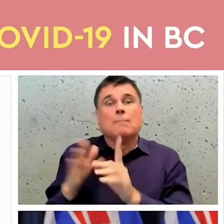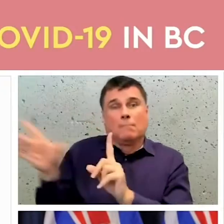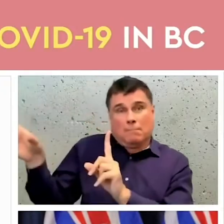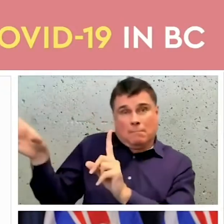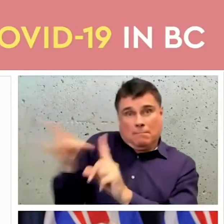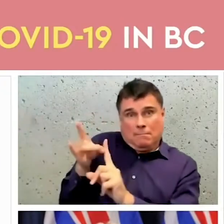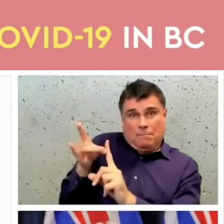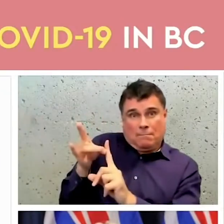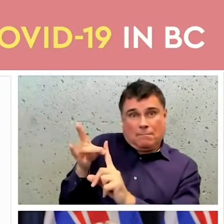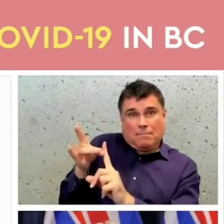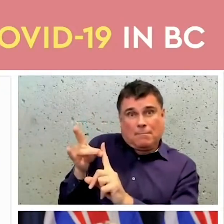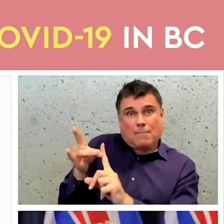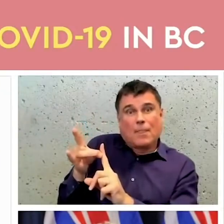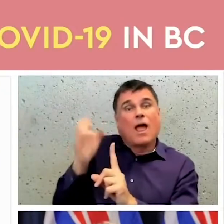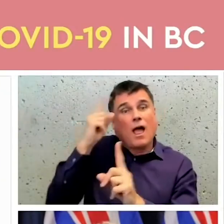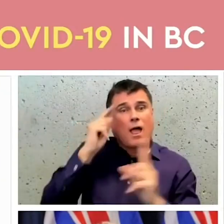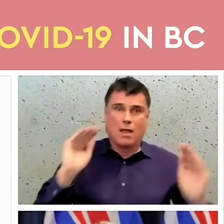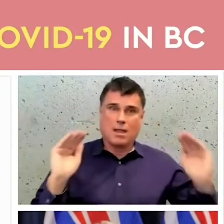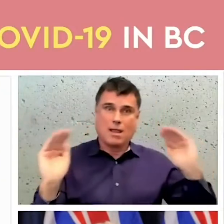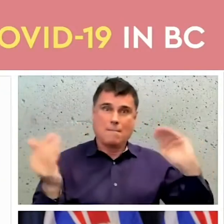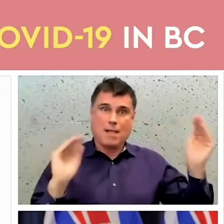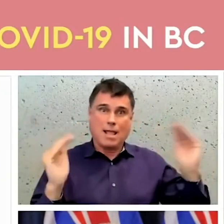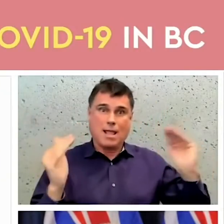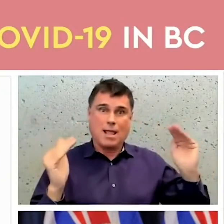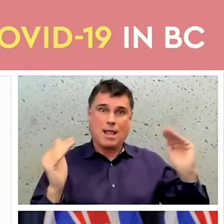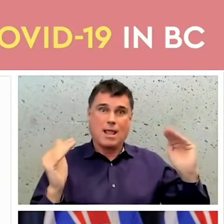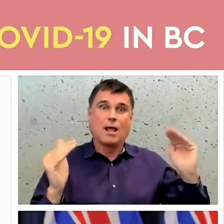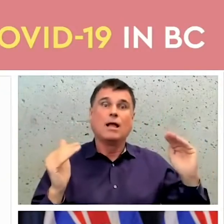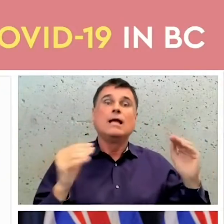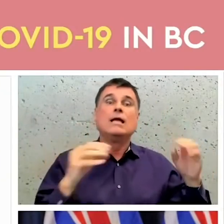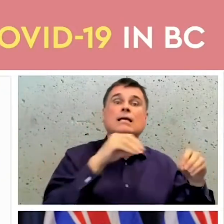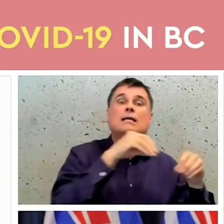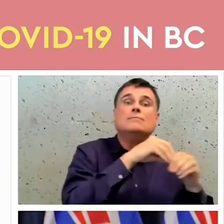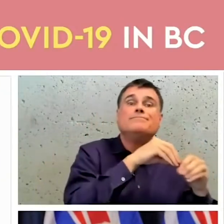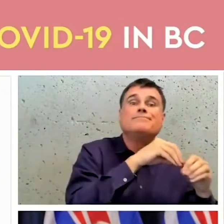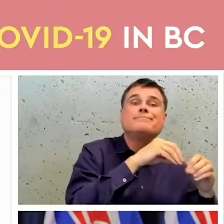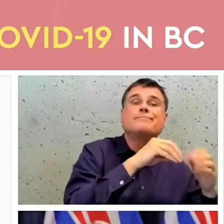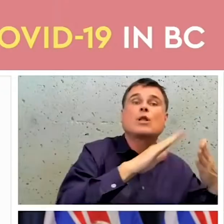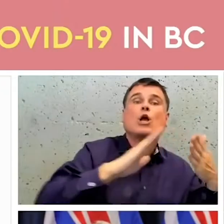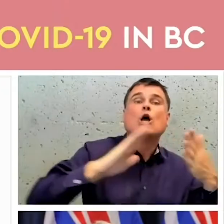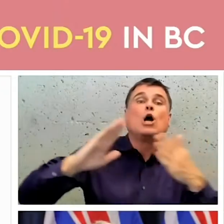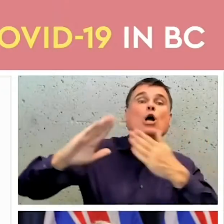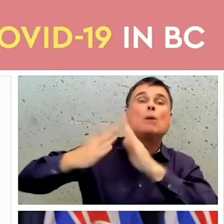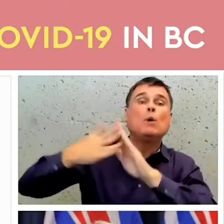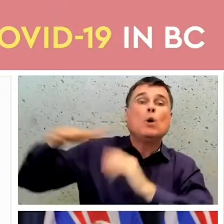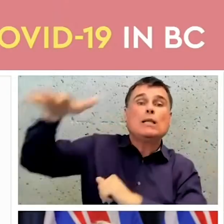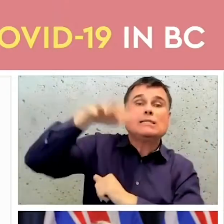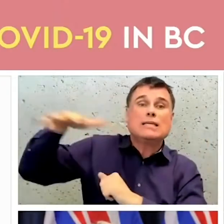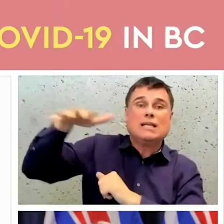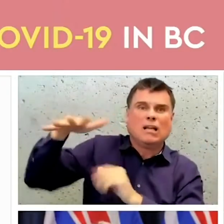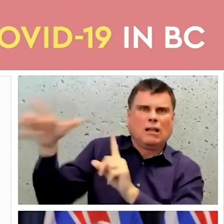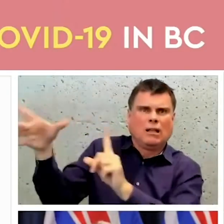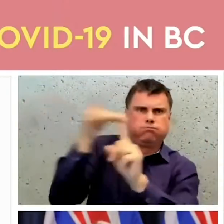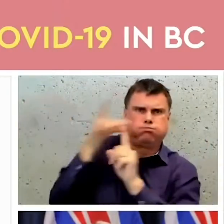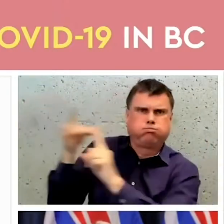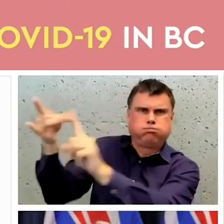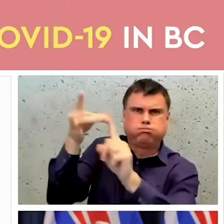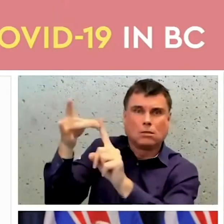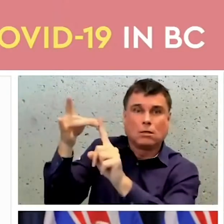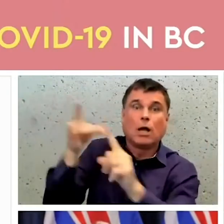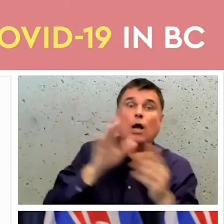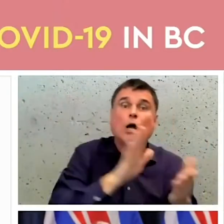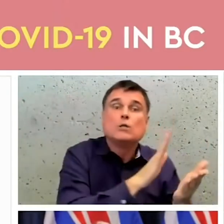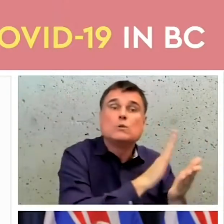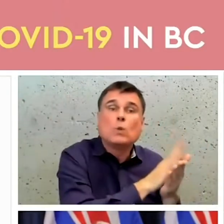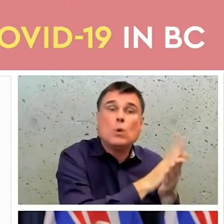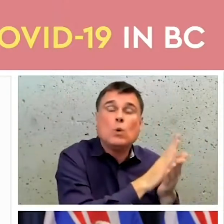community, not necessarily reflecting of risk within the school environment. So a cluster is when we have 2 or more cases